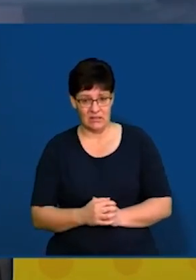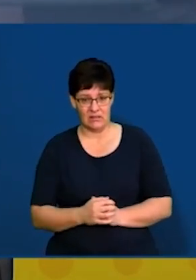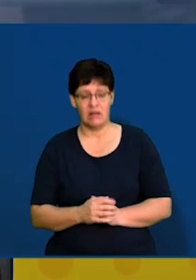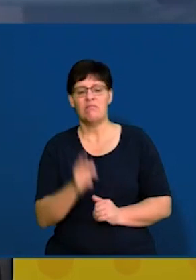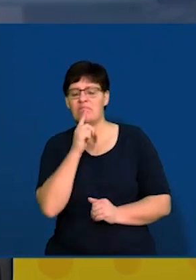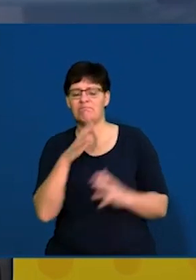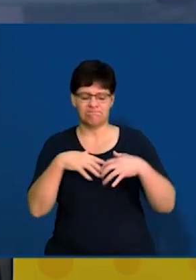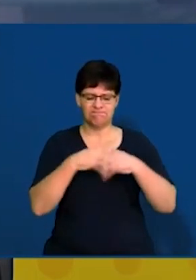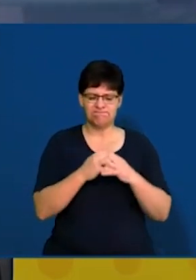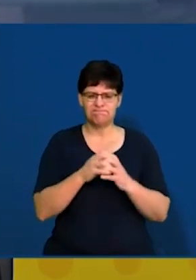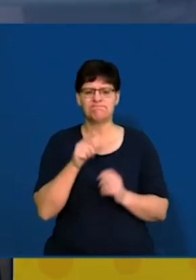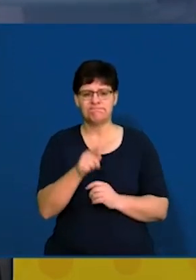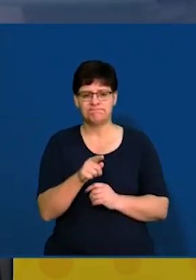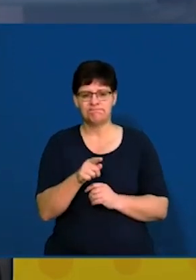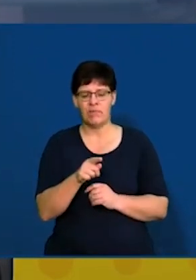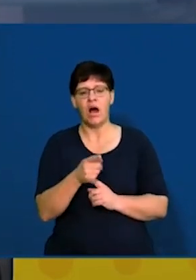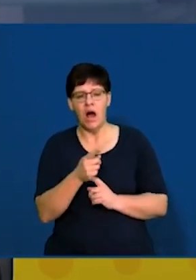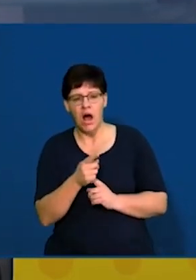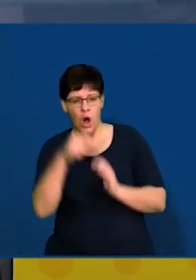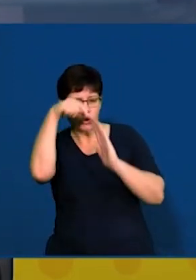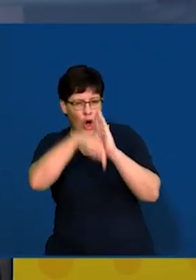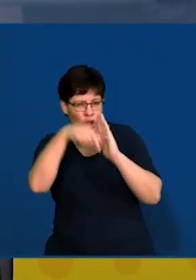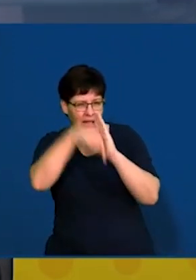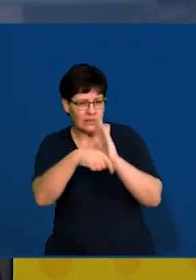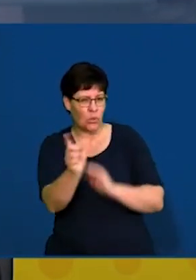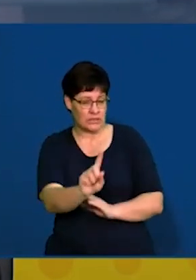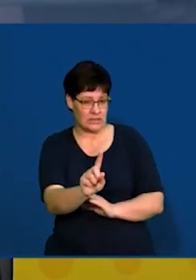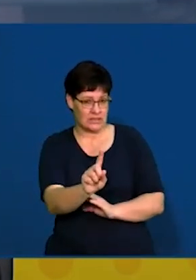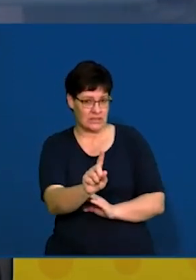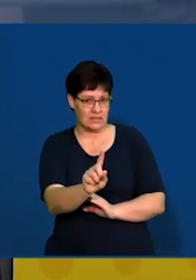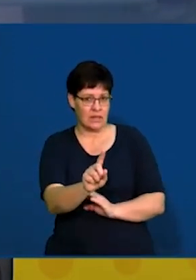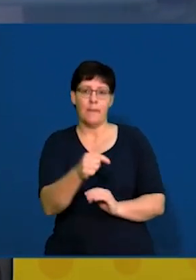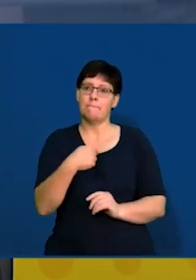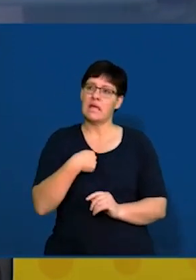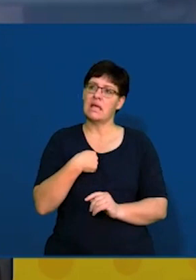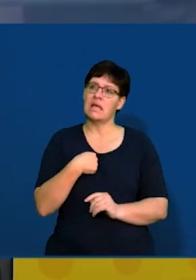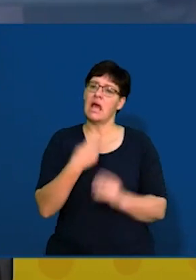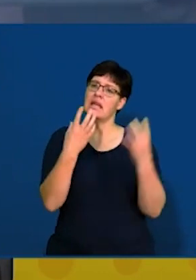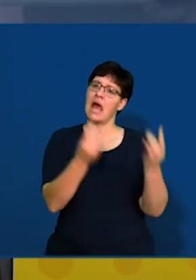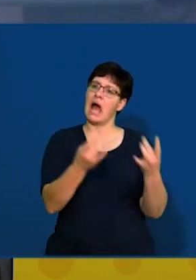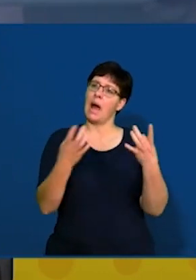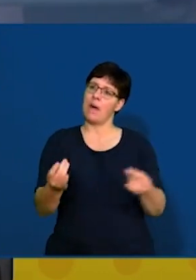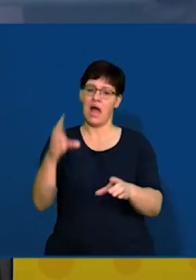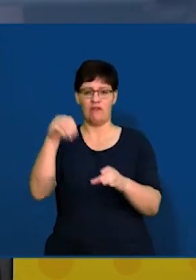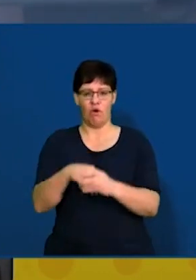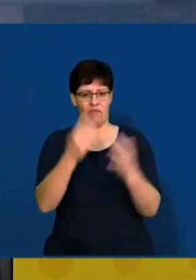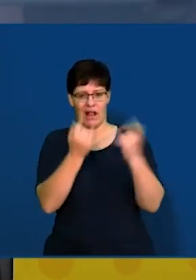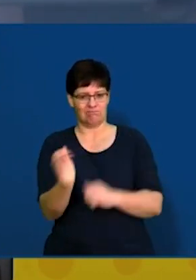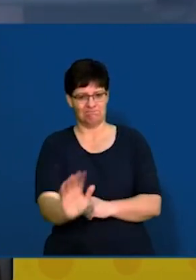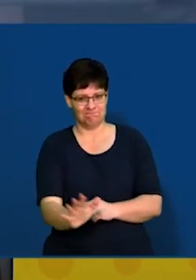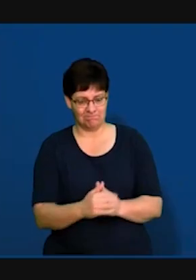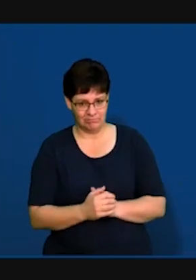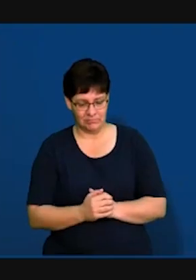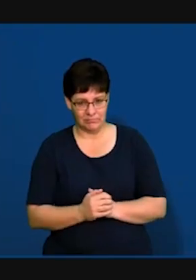set around the concept in itself, not so much about the numerical values that are involved in calculations,